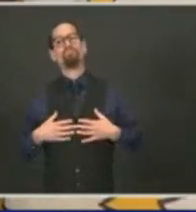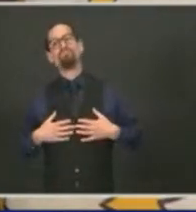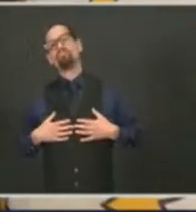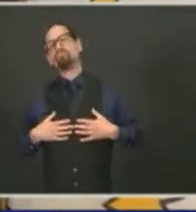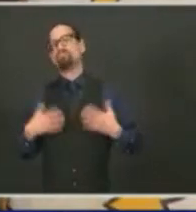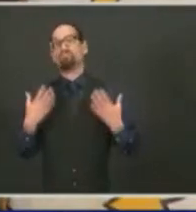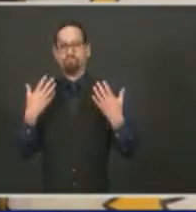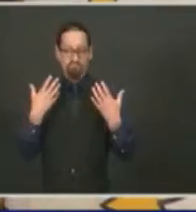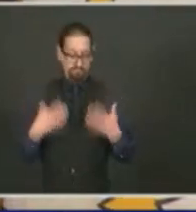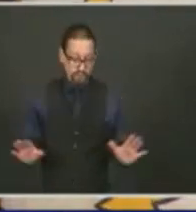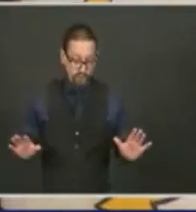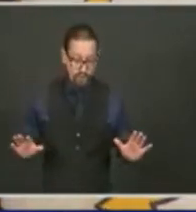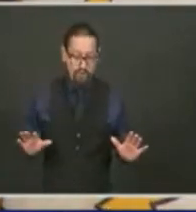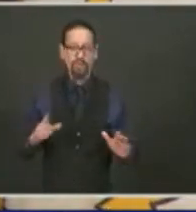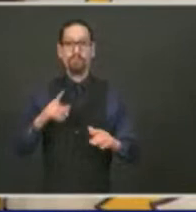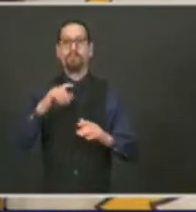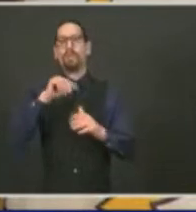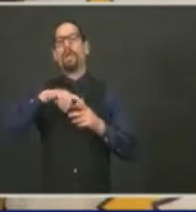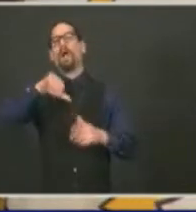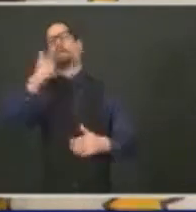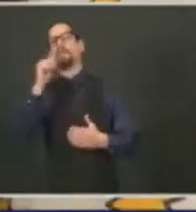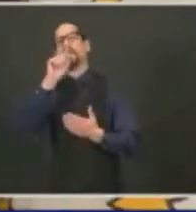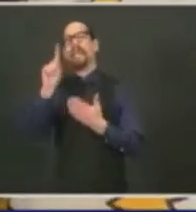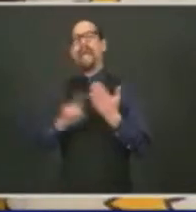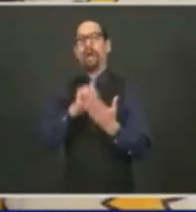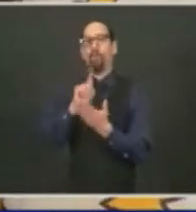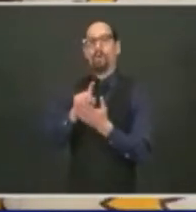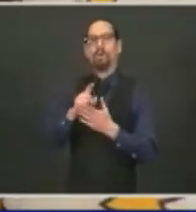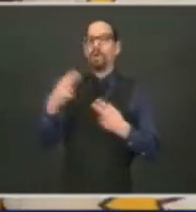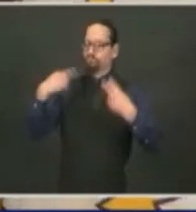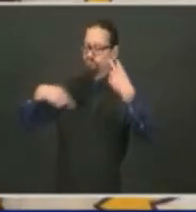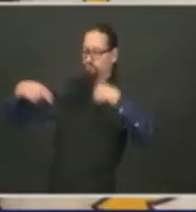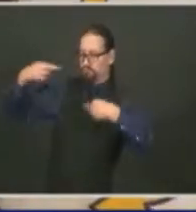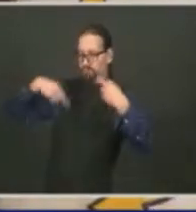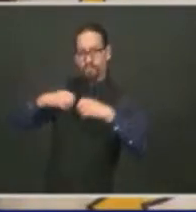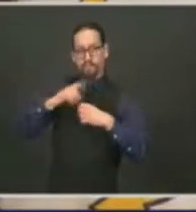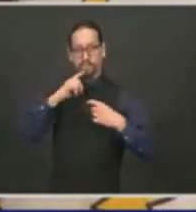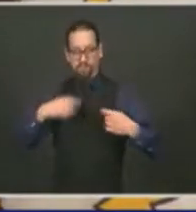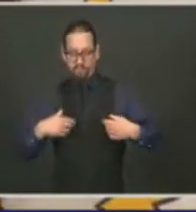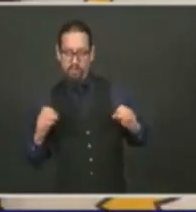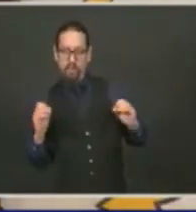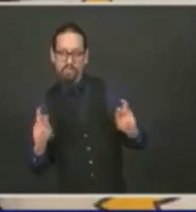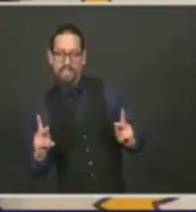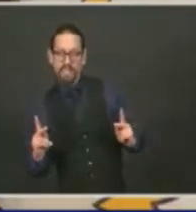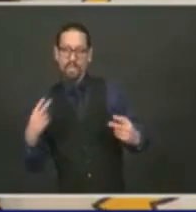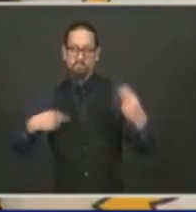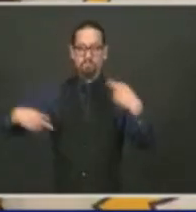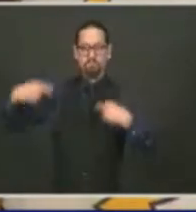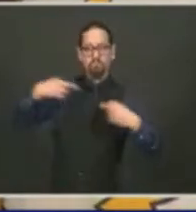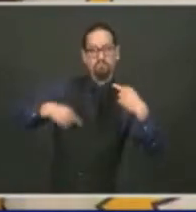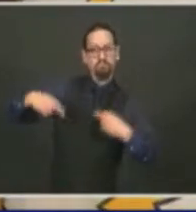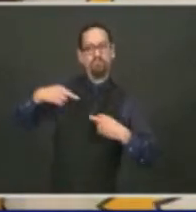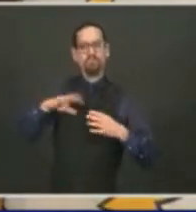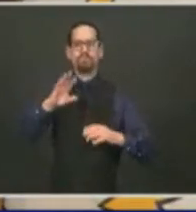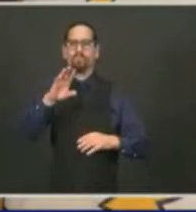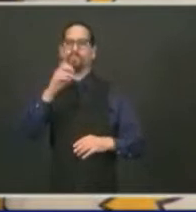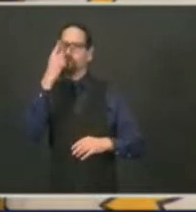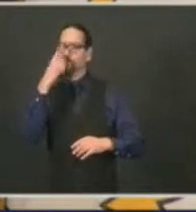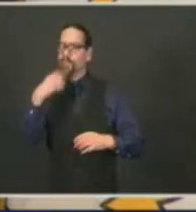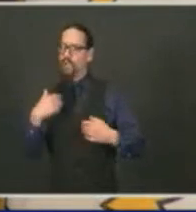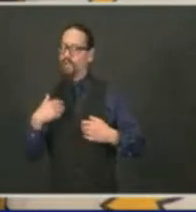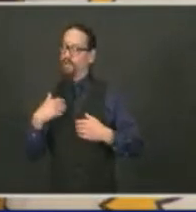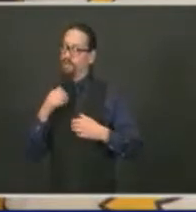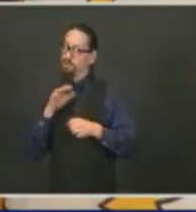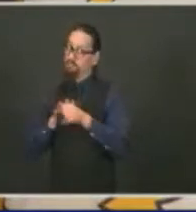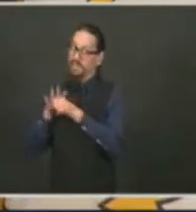limited supply in the United States of this monoclonal antibody, but Rhode Island's been very fortunate in getting what we're getting. So, my thanks